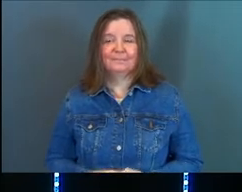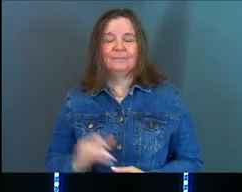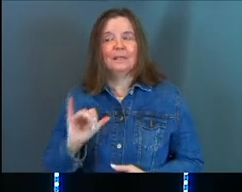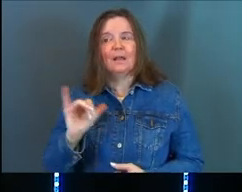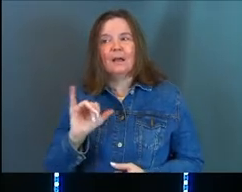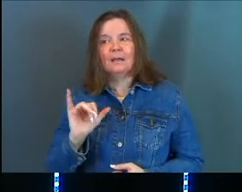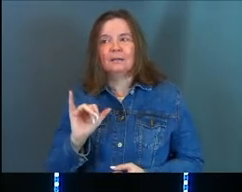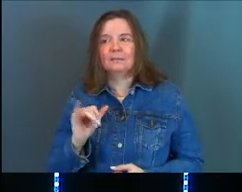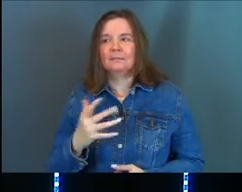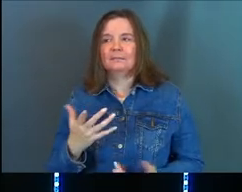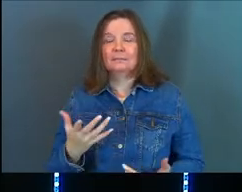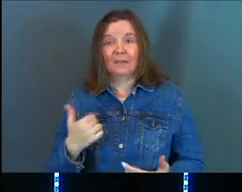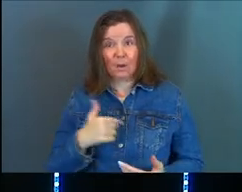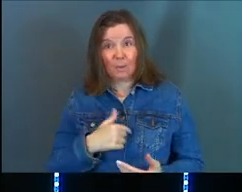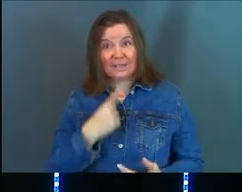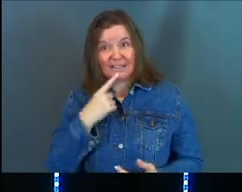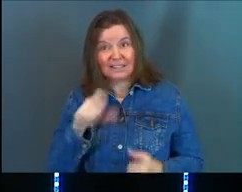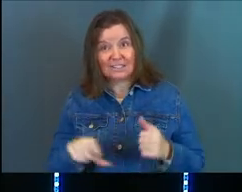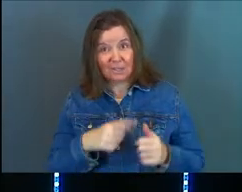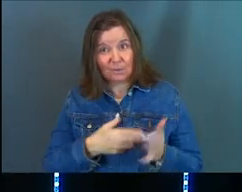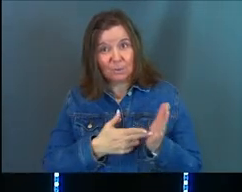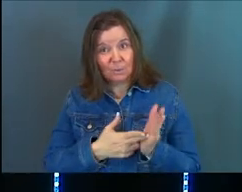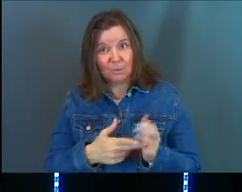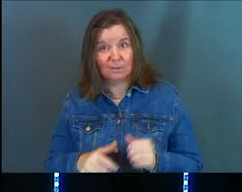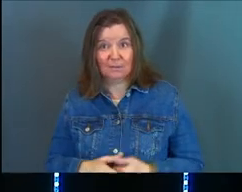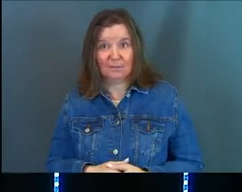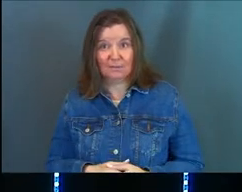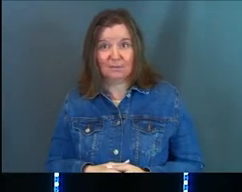Right? Like, are we going to tell each other the truth?